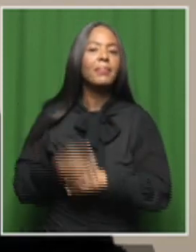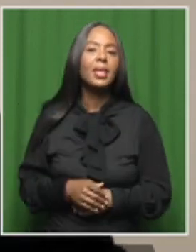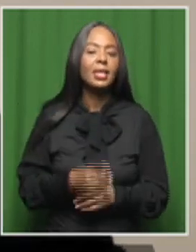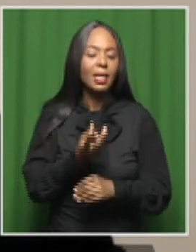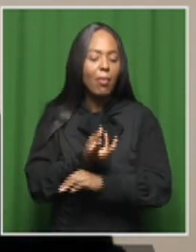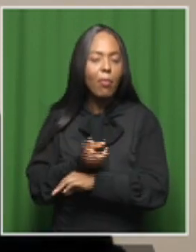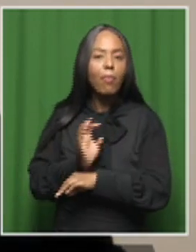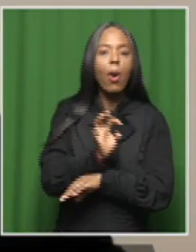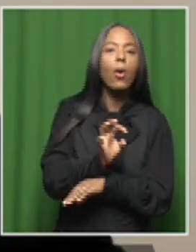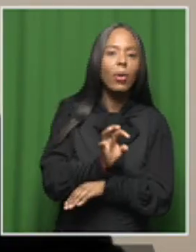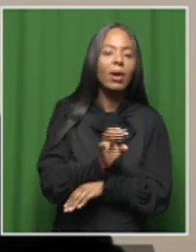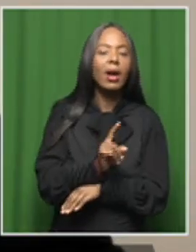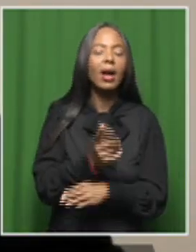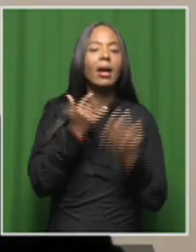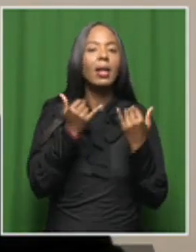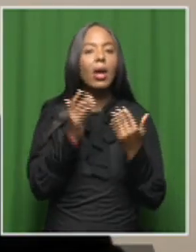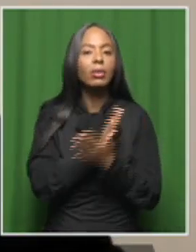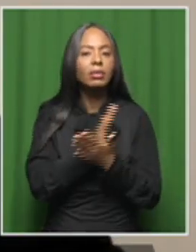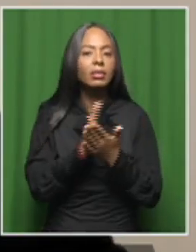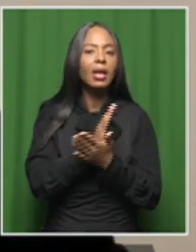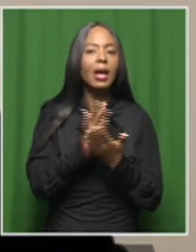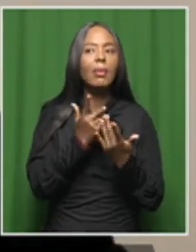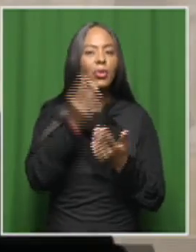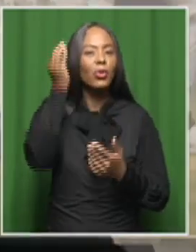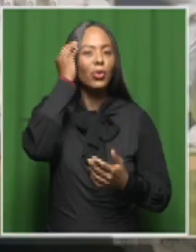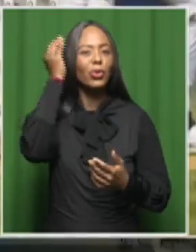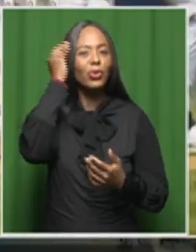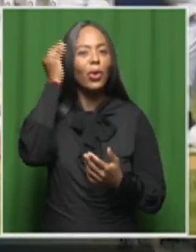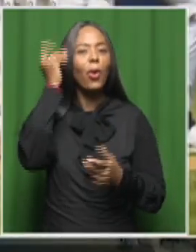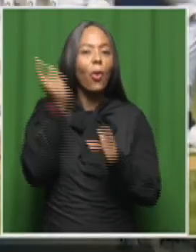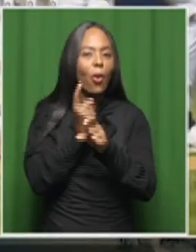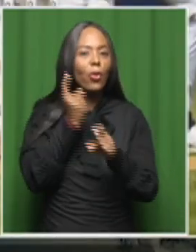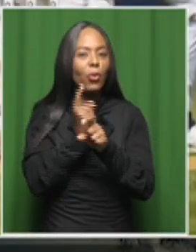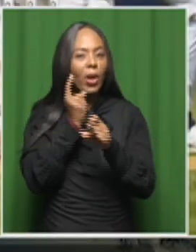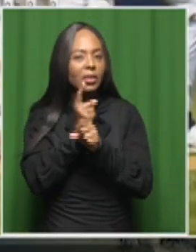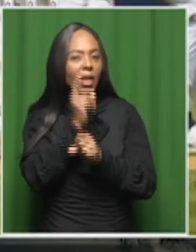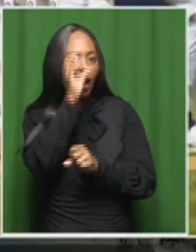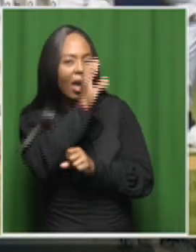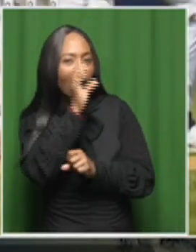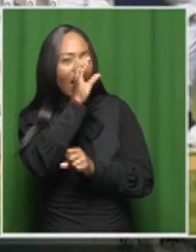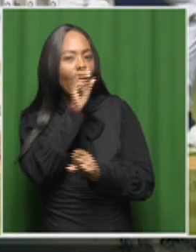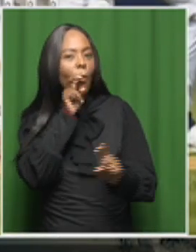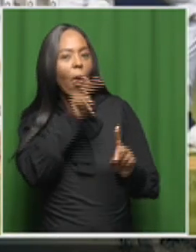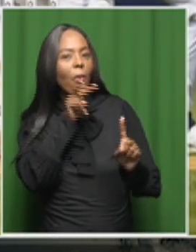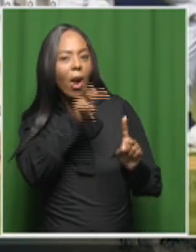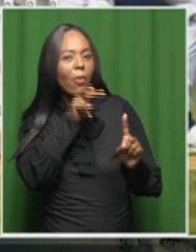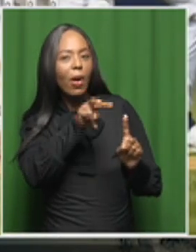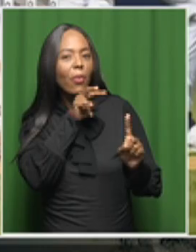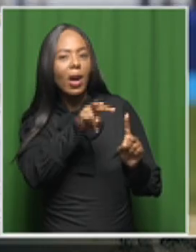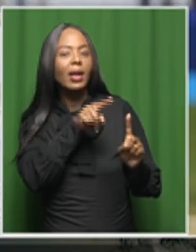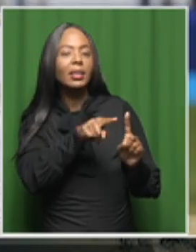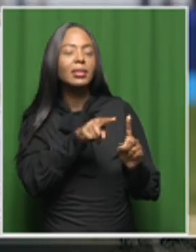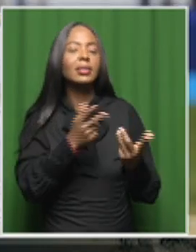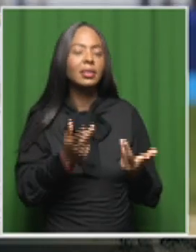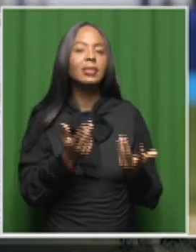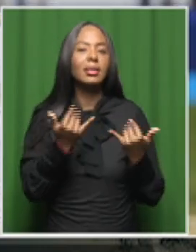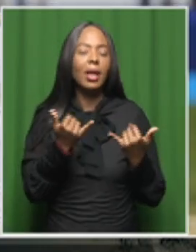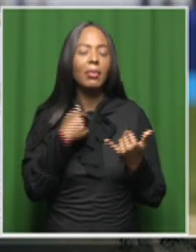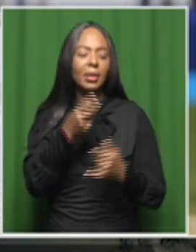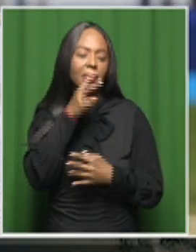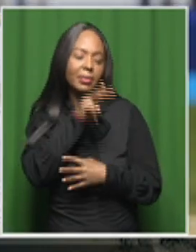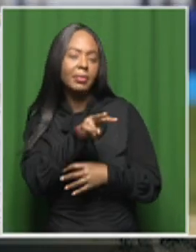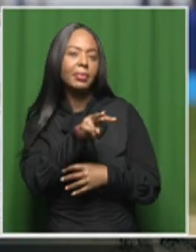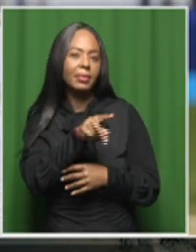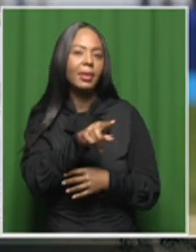no one really likes it, when batters are coming after you. So I do feel that, with what's happening and obviously, the way that the surface has been